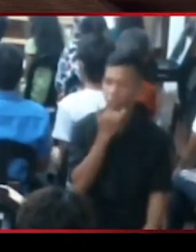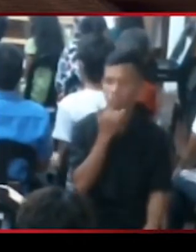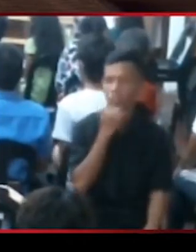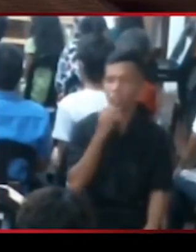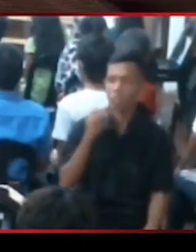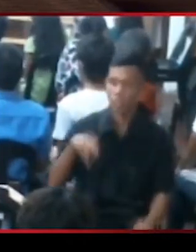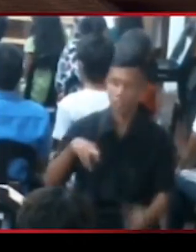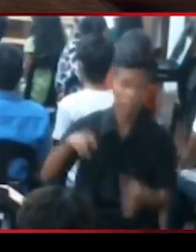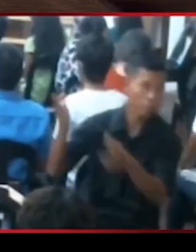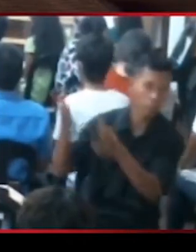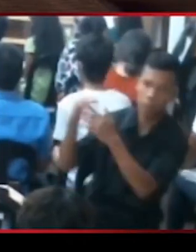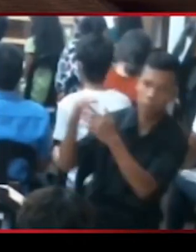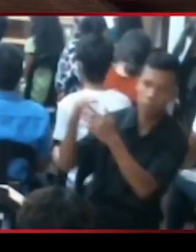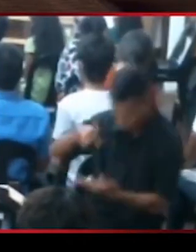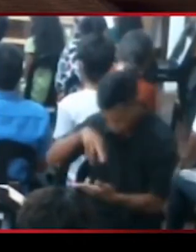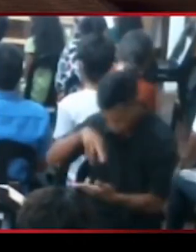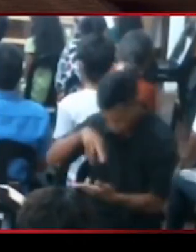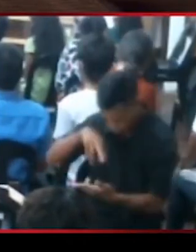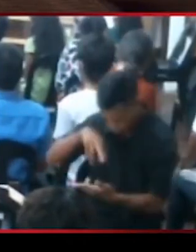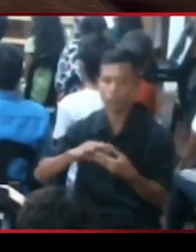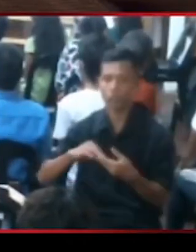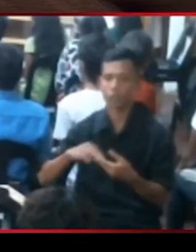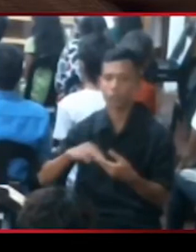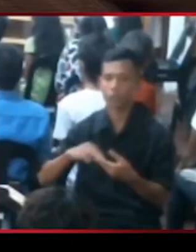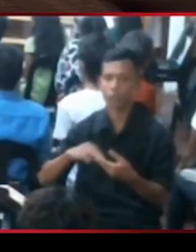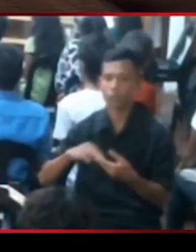remember reading a story.